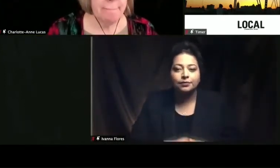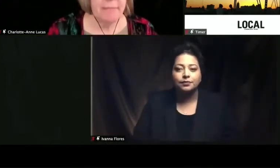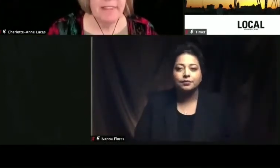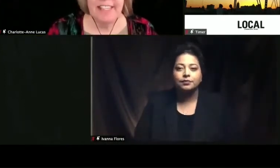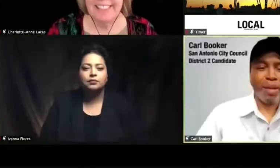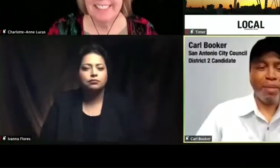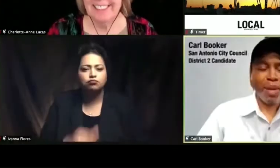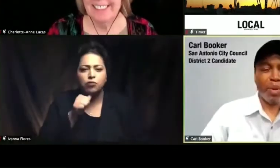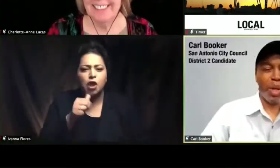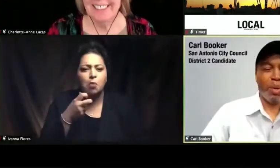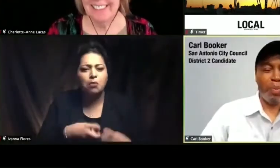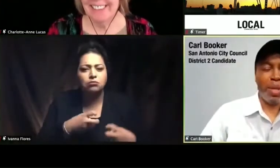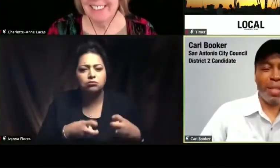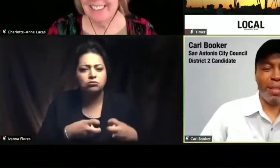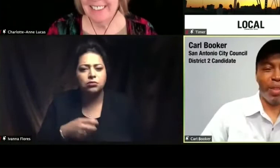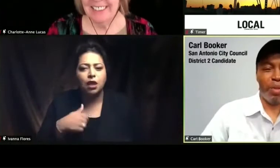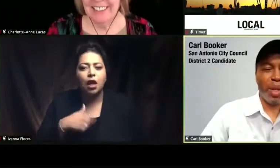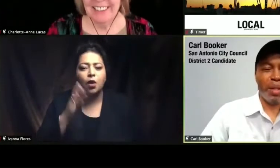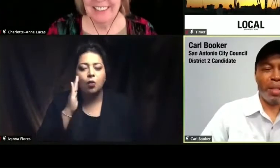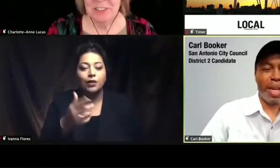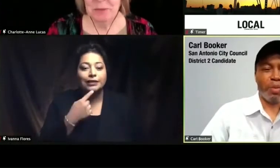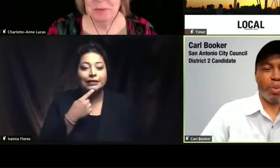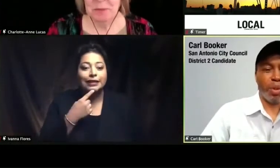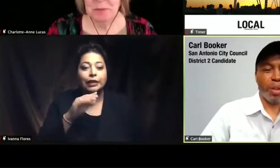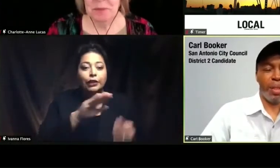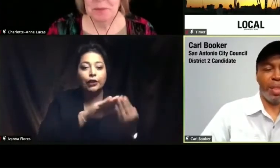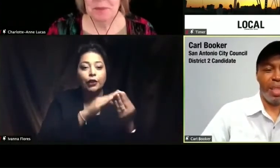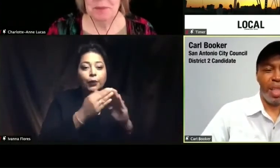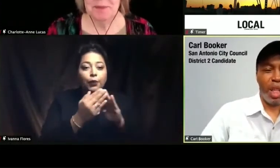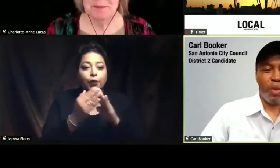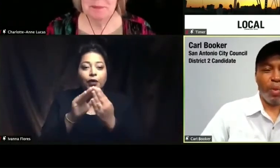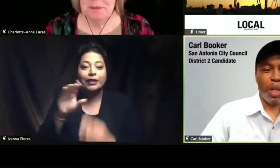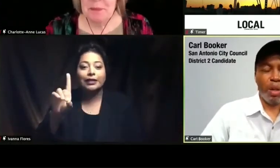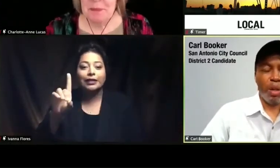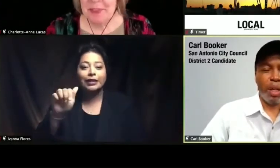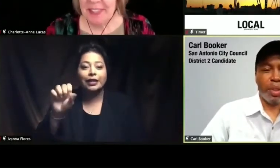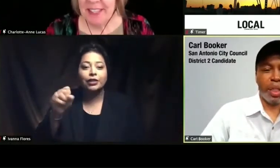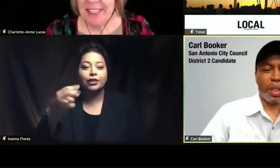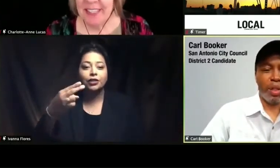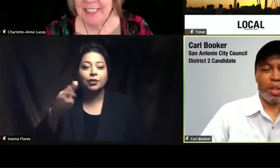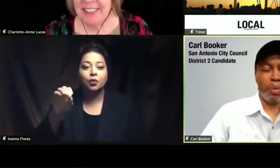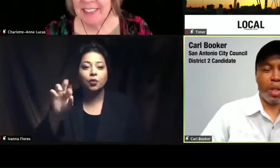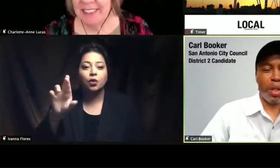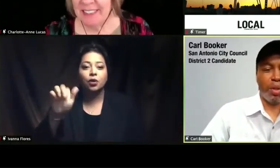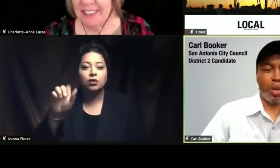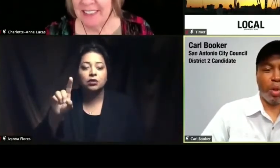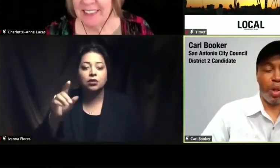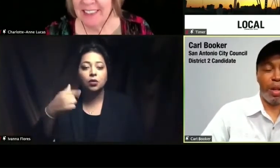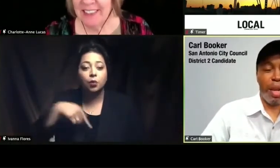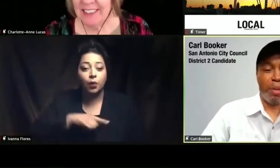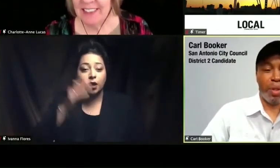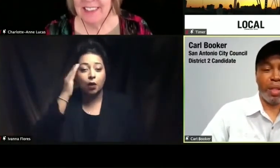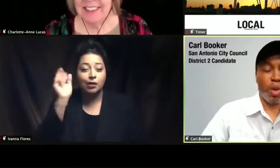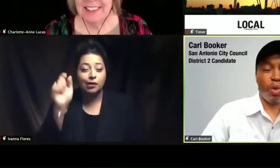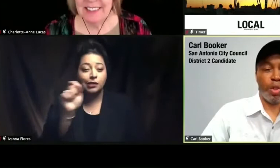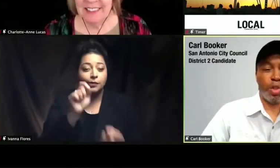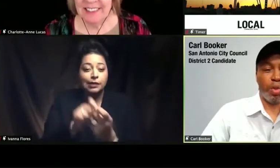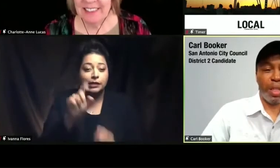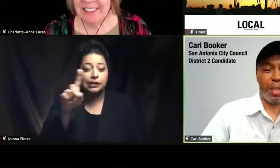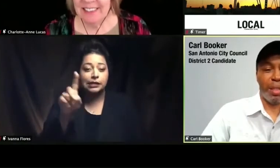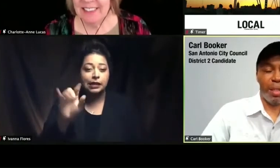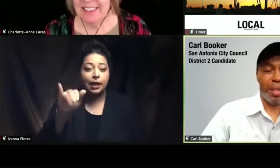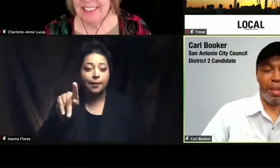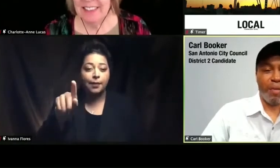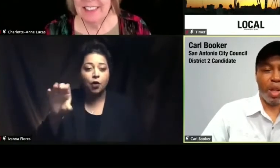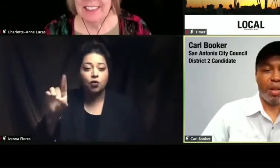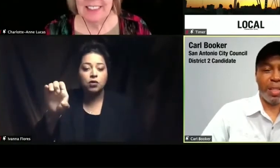Not a problem. I'm going to repeat community dashboard. If we know in a particular zip code or neighborhood or